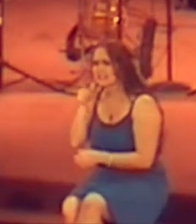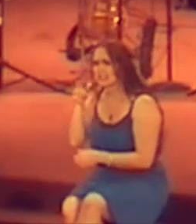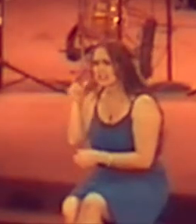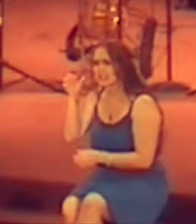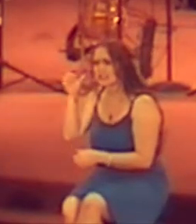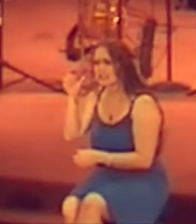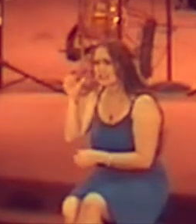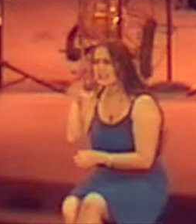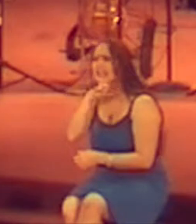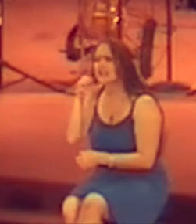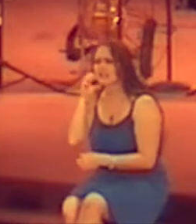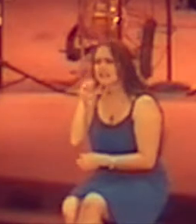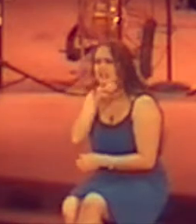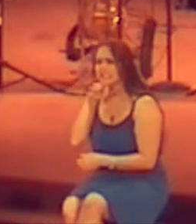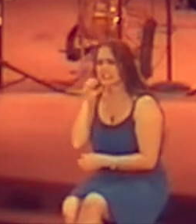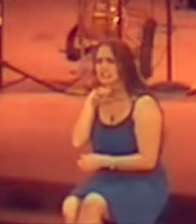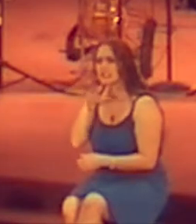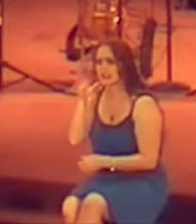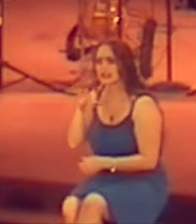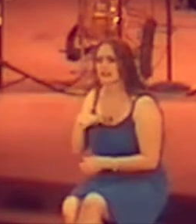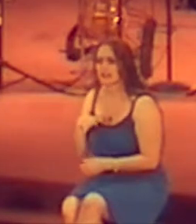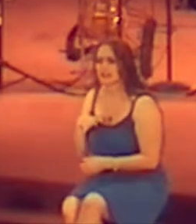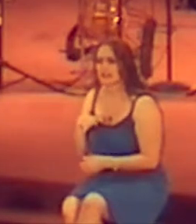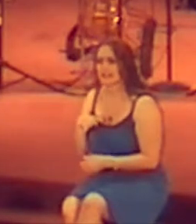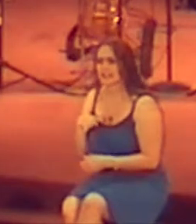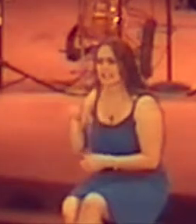help mopping, and I said, okay.